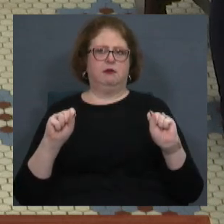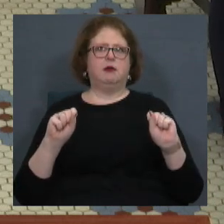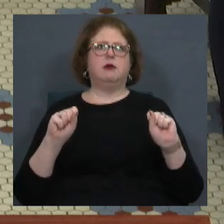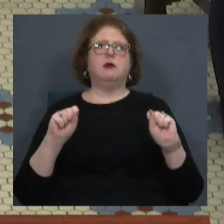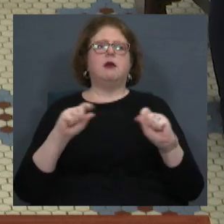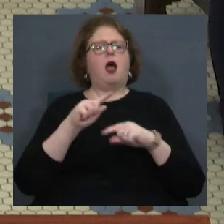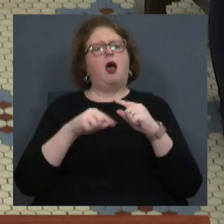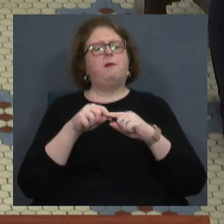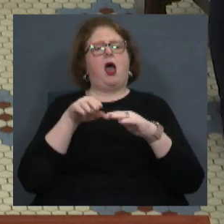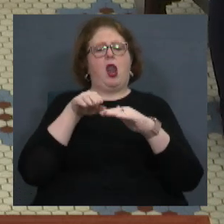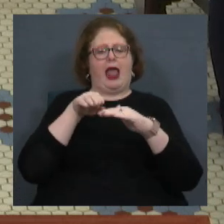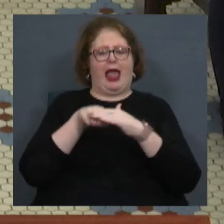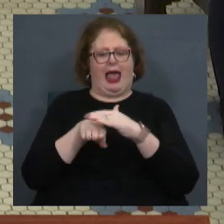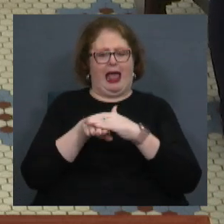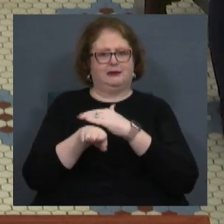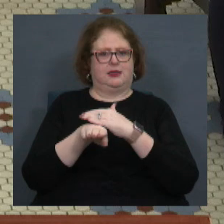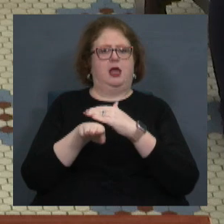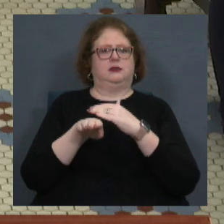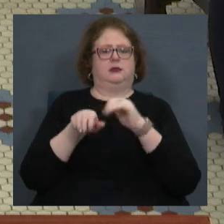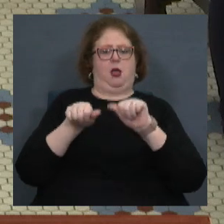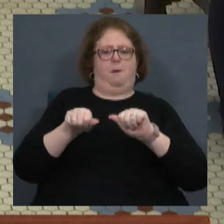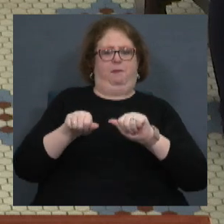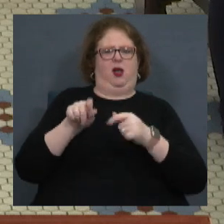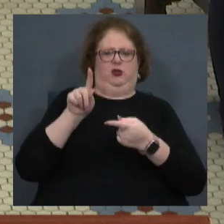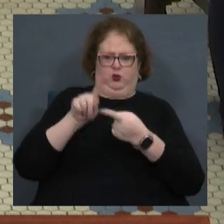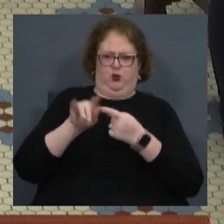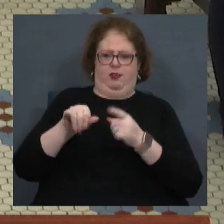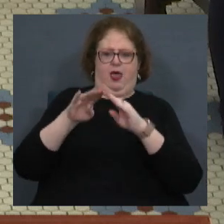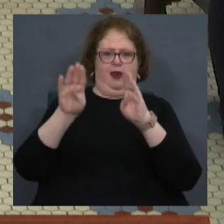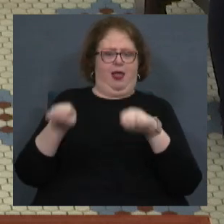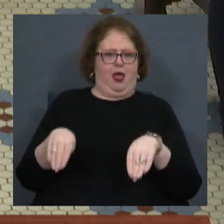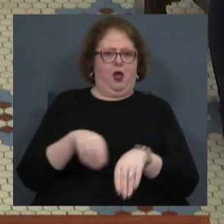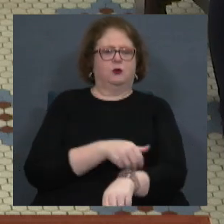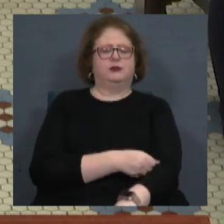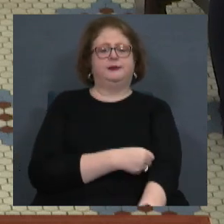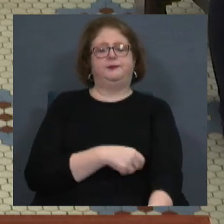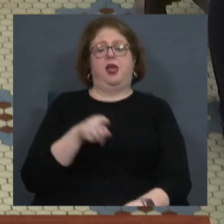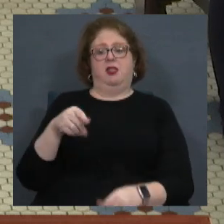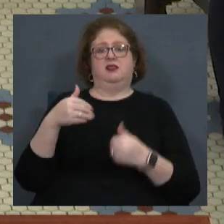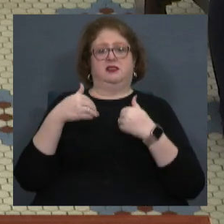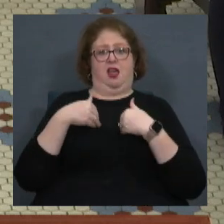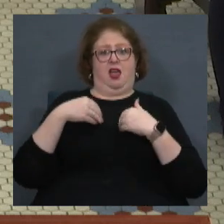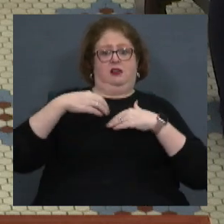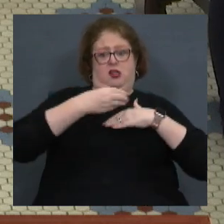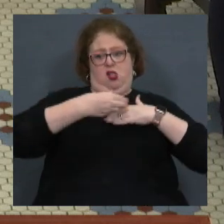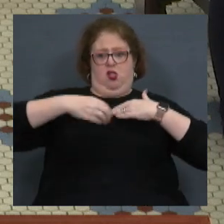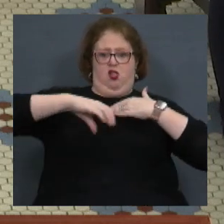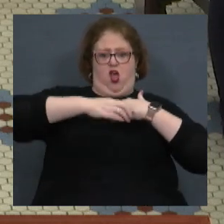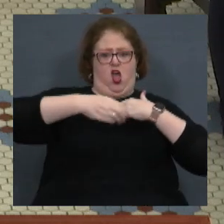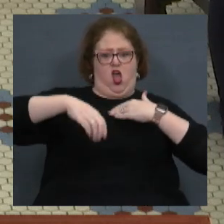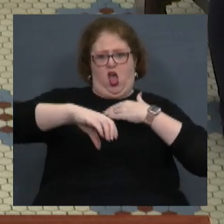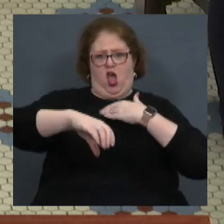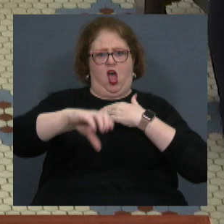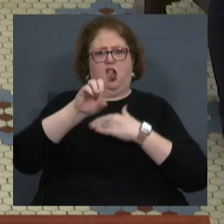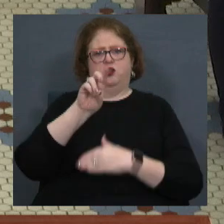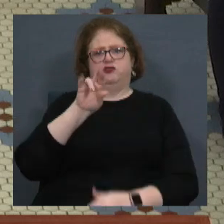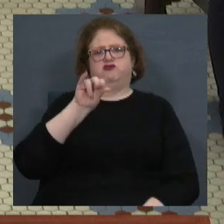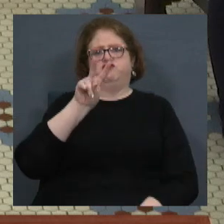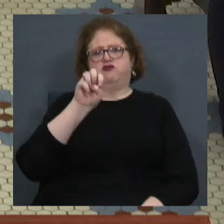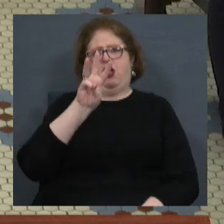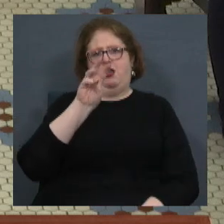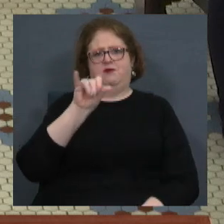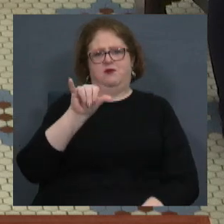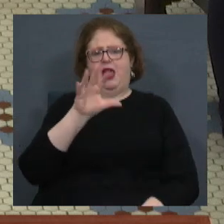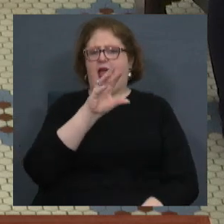access to this house. So this is a long driveway without adequate turnaround